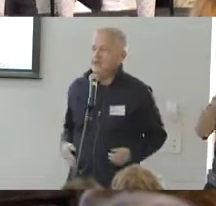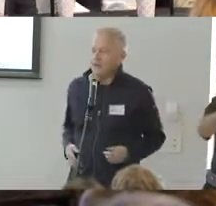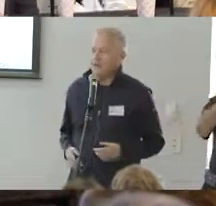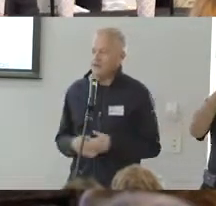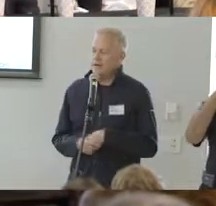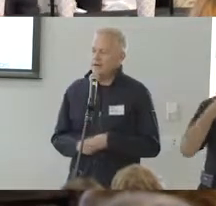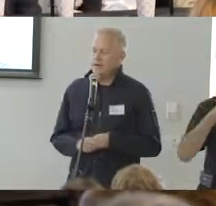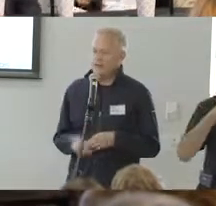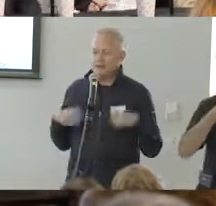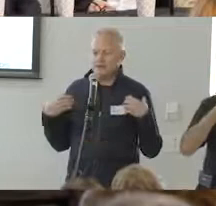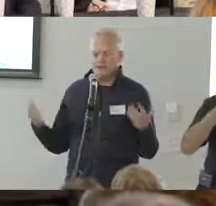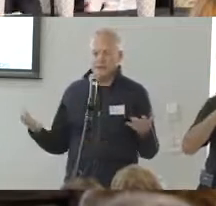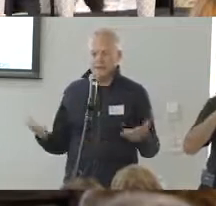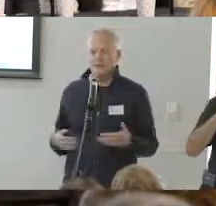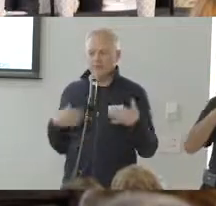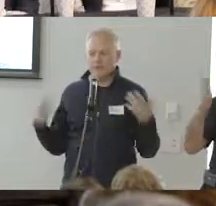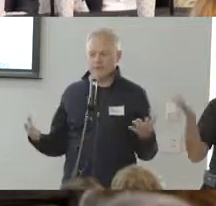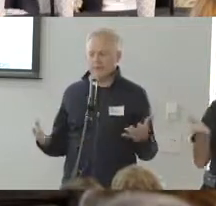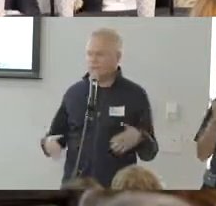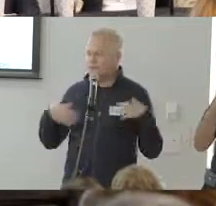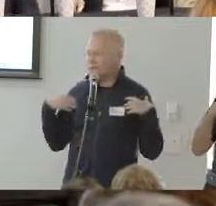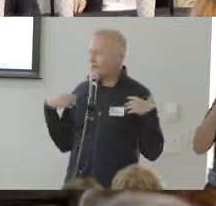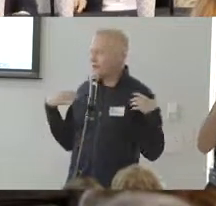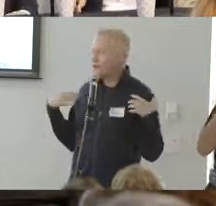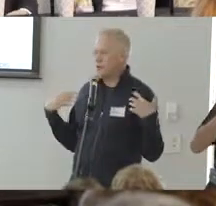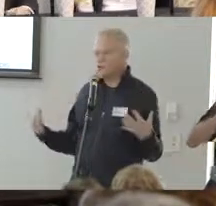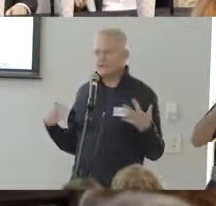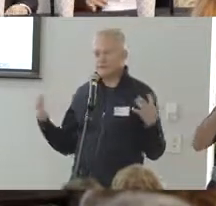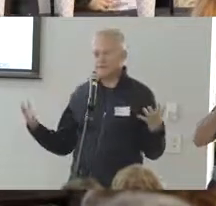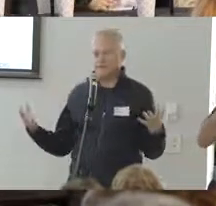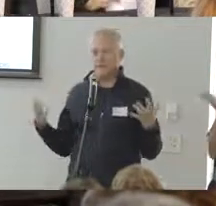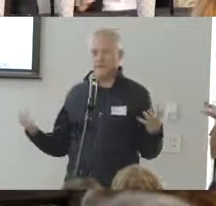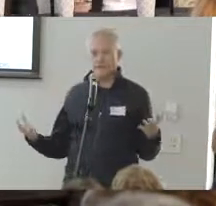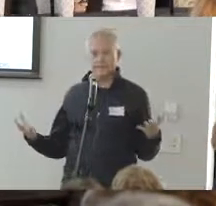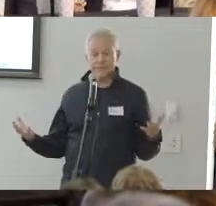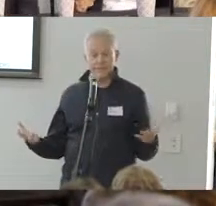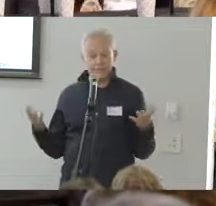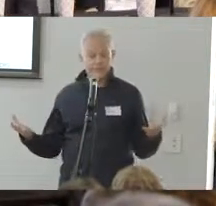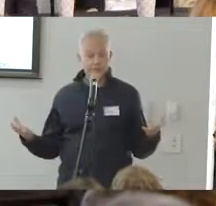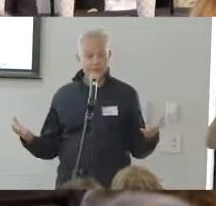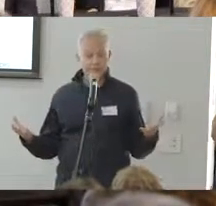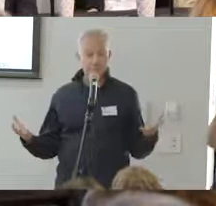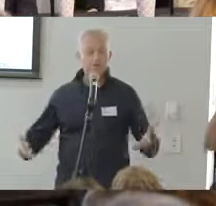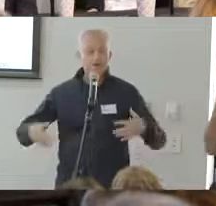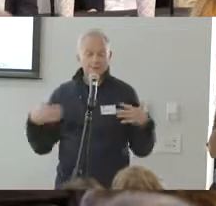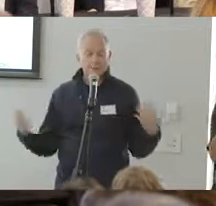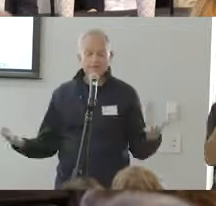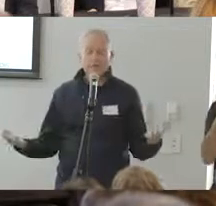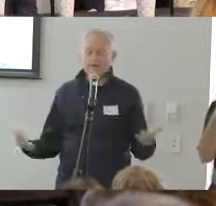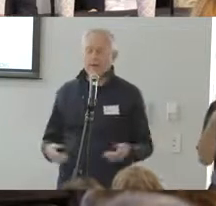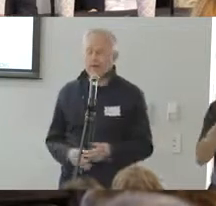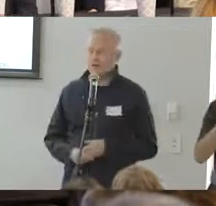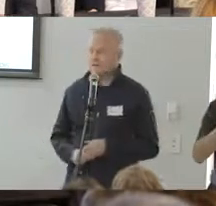to lift up community voices as we work to make some important decisions when it comes to what